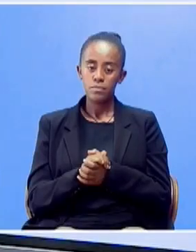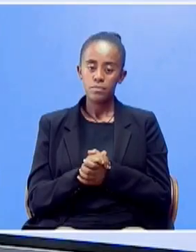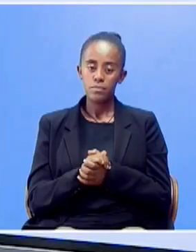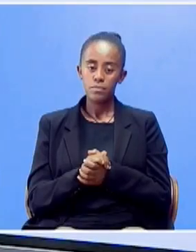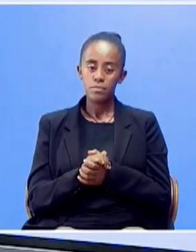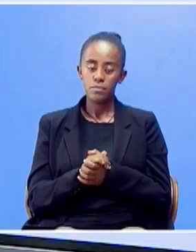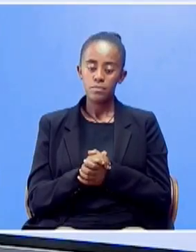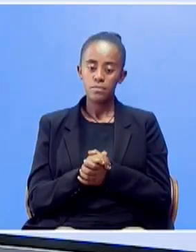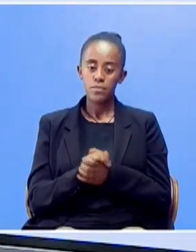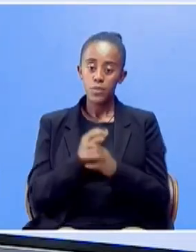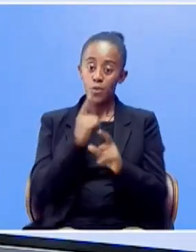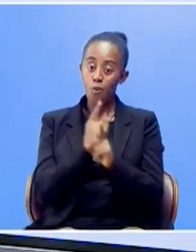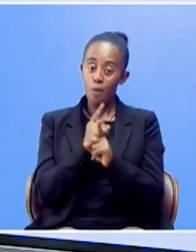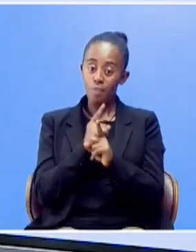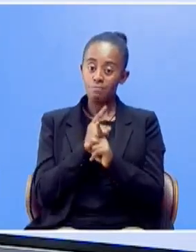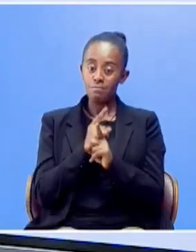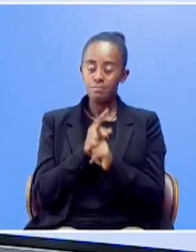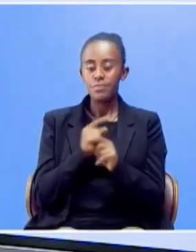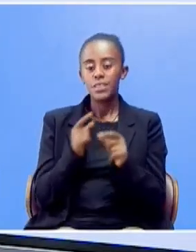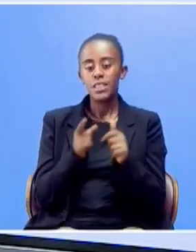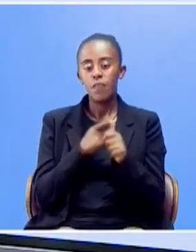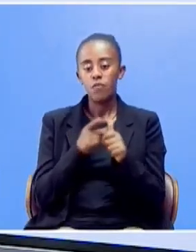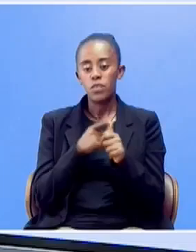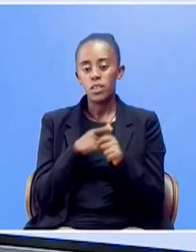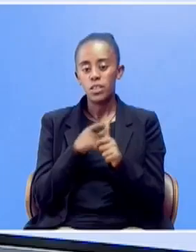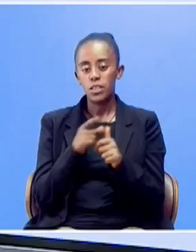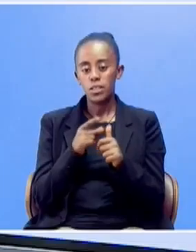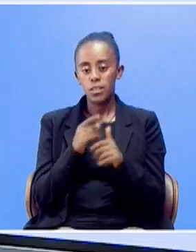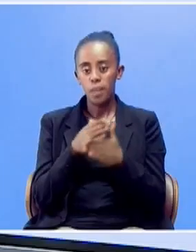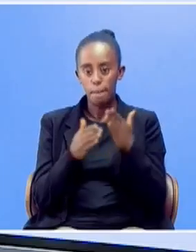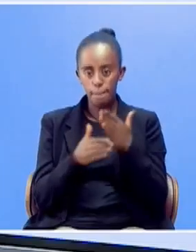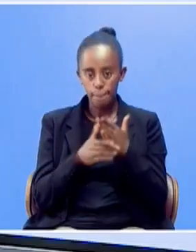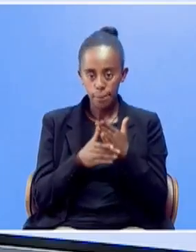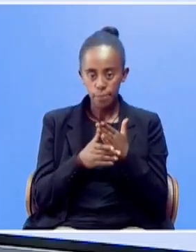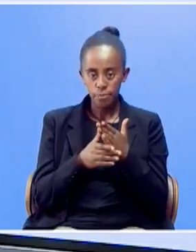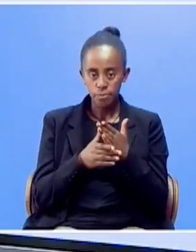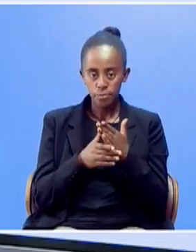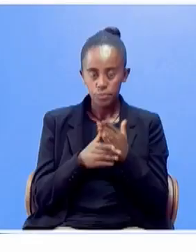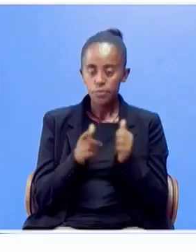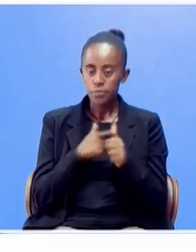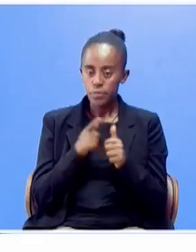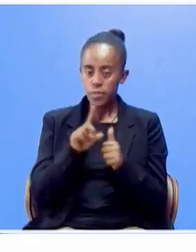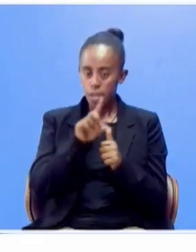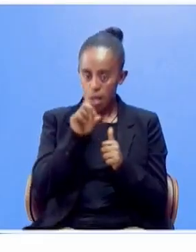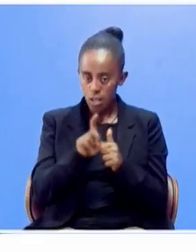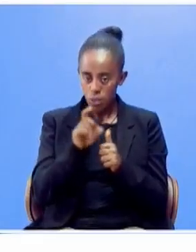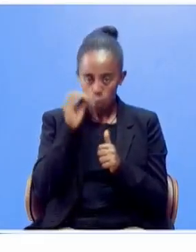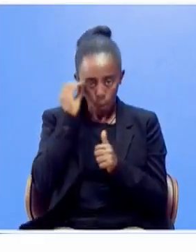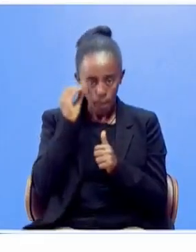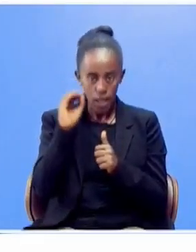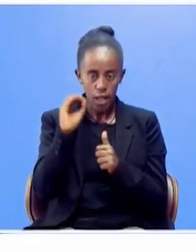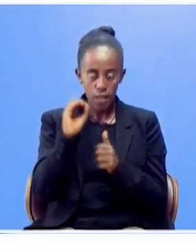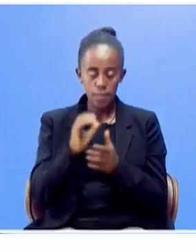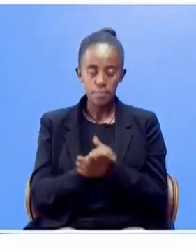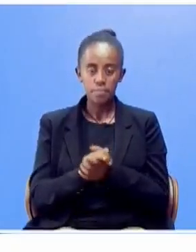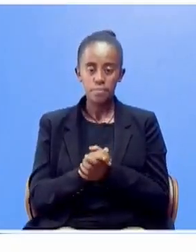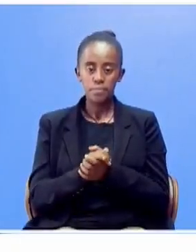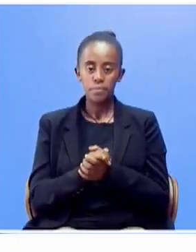All right? The first step, ask opinion.